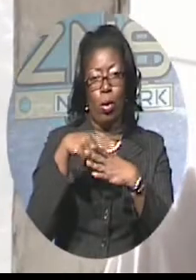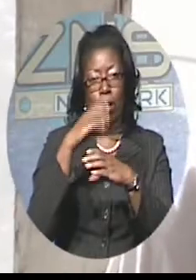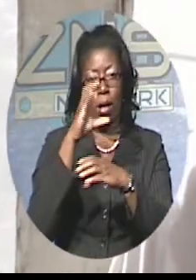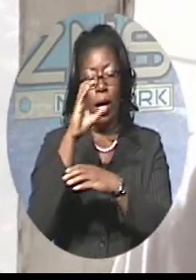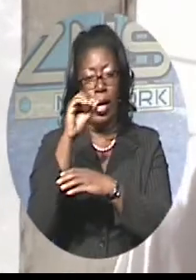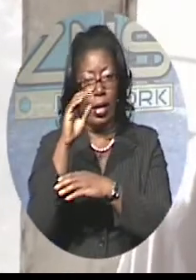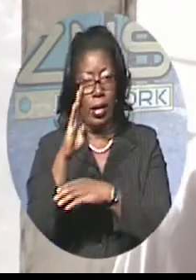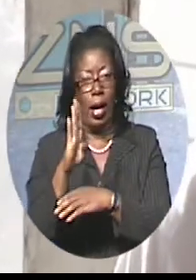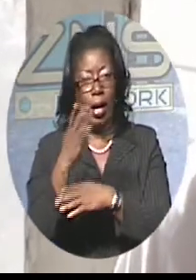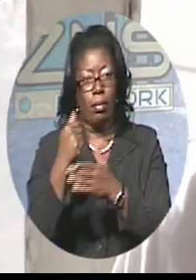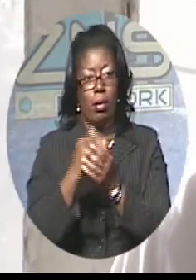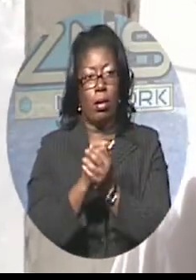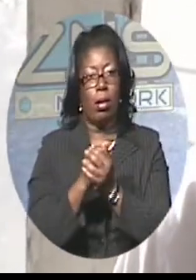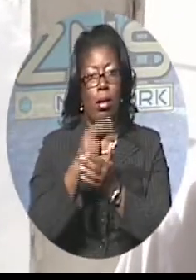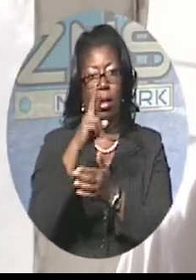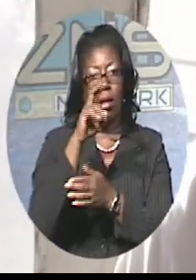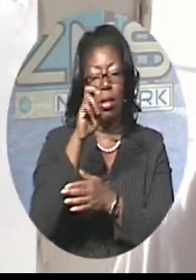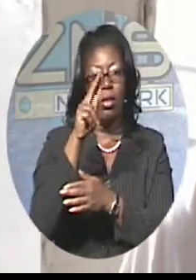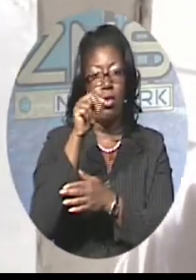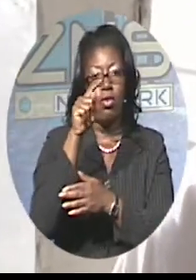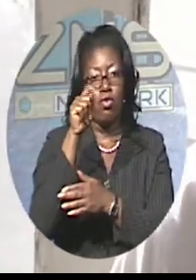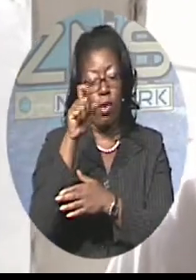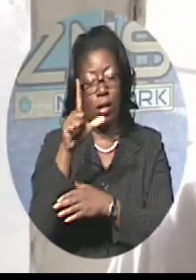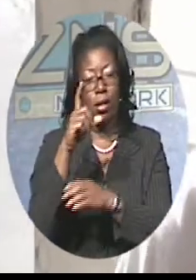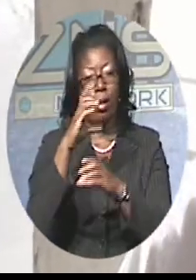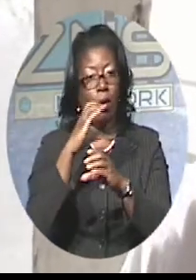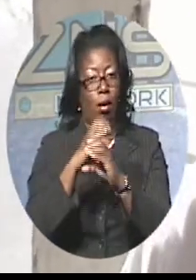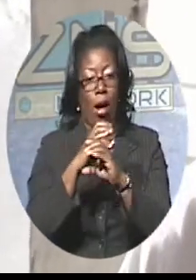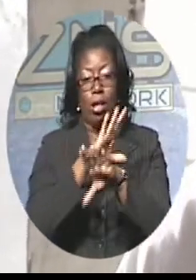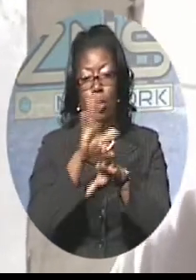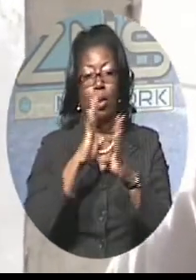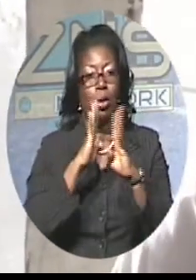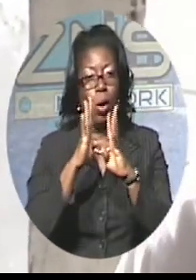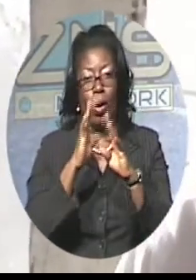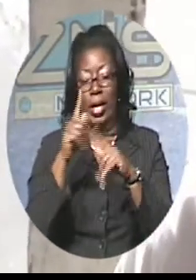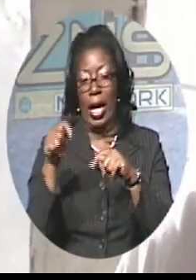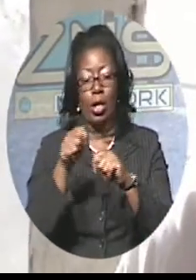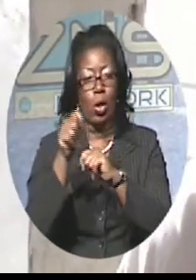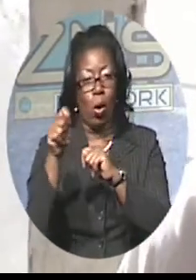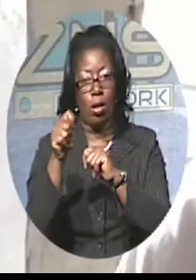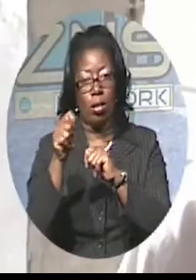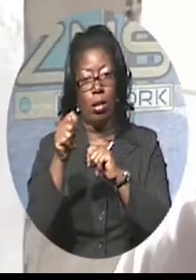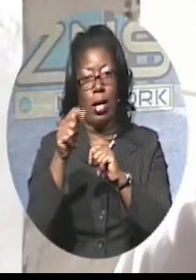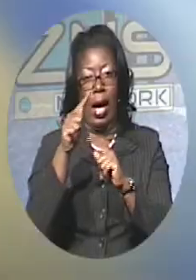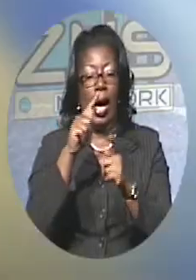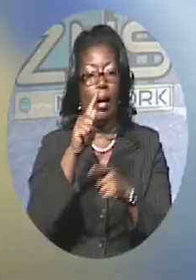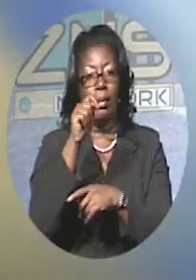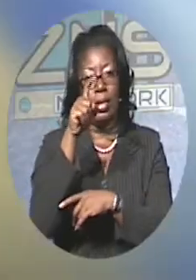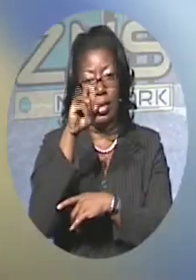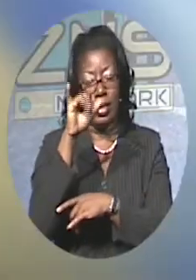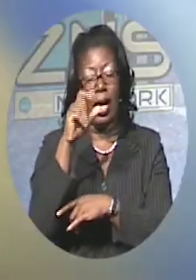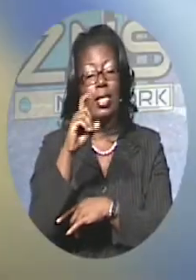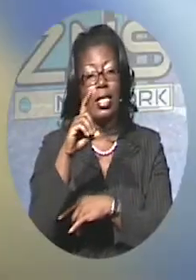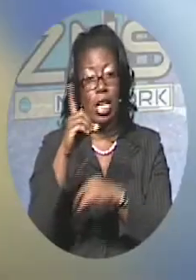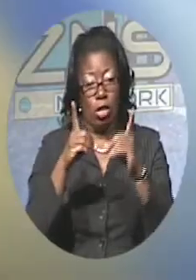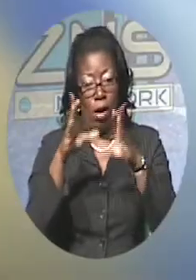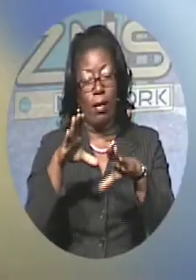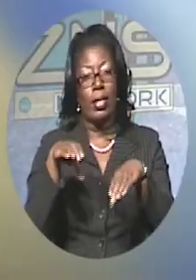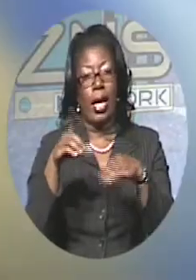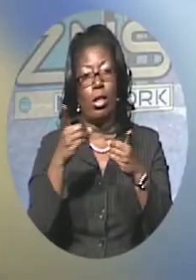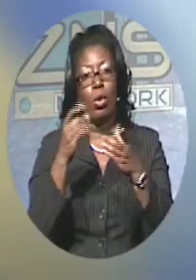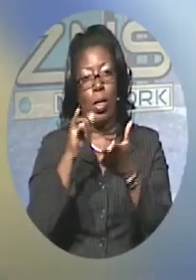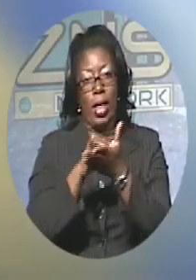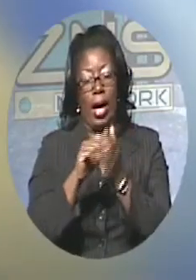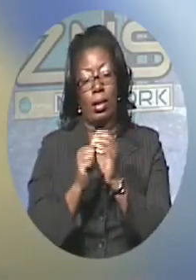say, rental cars don't talk. They can't give tours. Cab drivers can do that. Well, following the